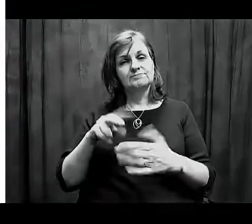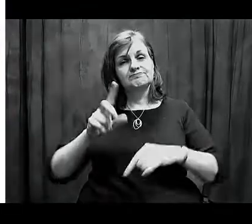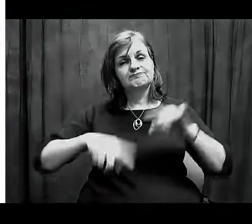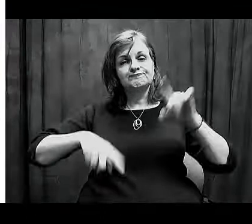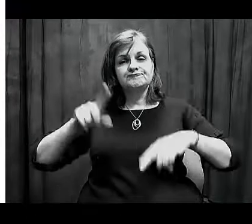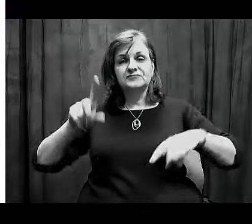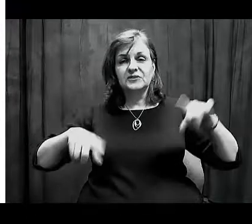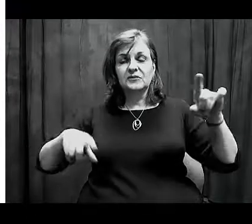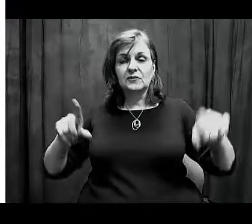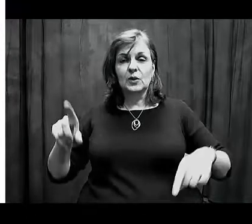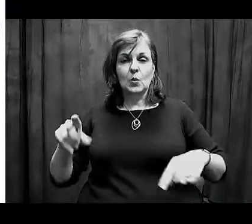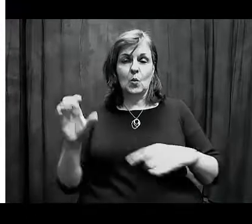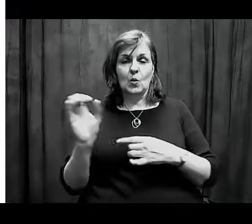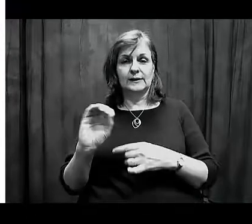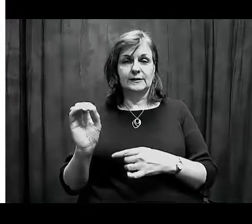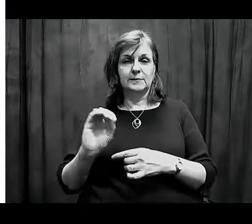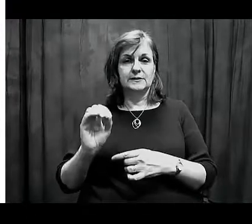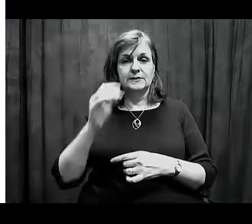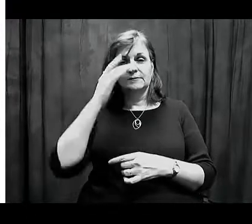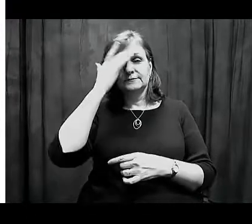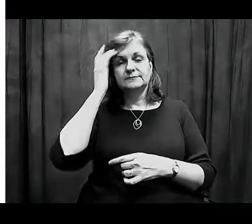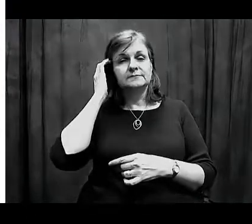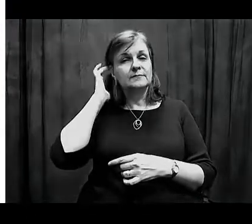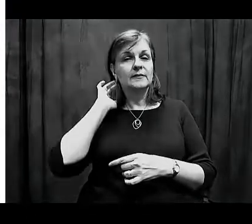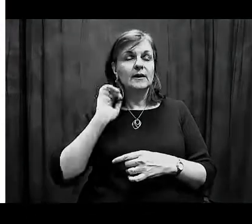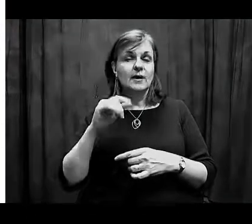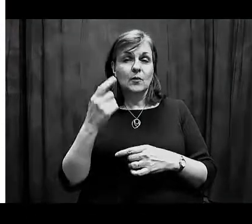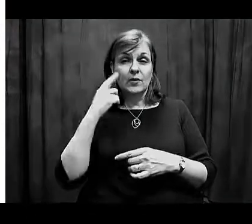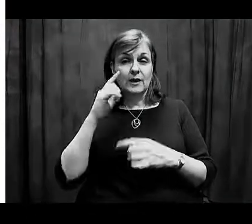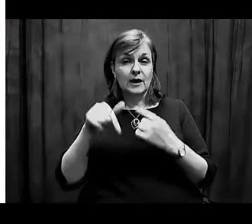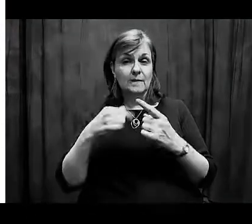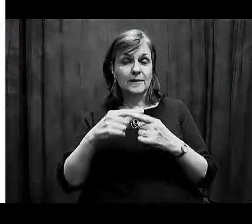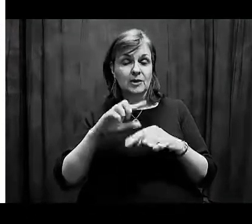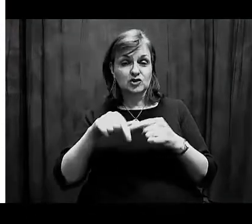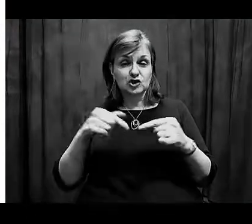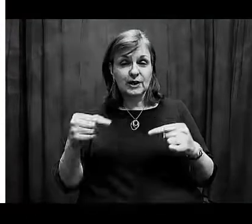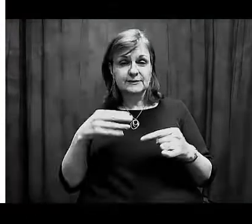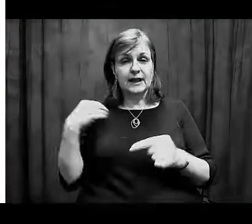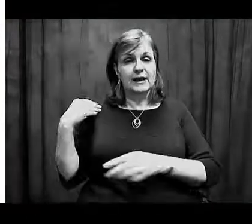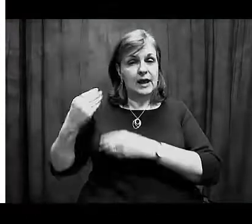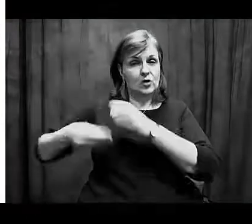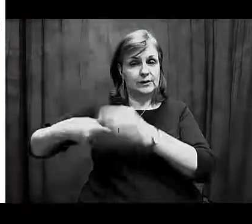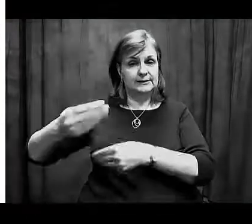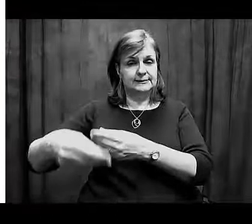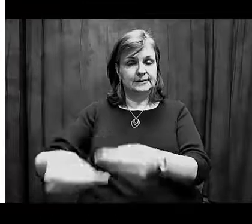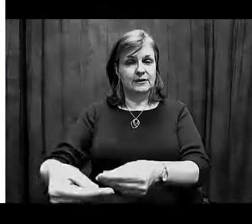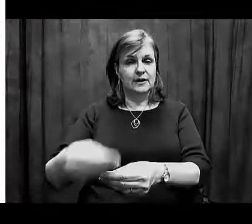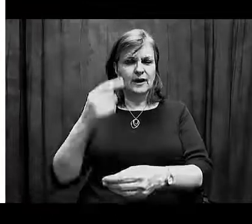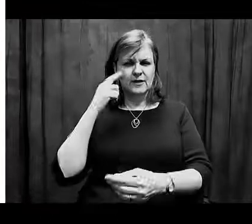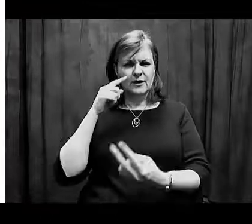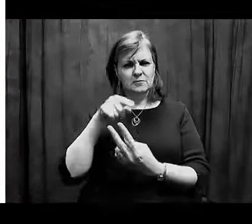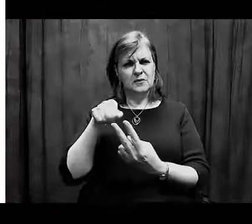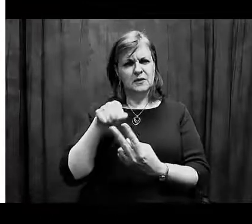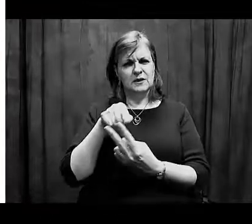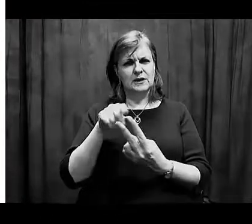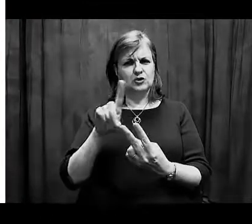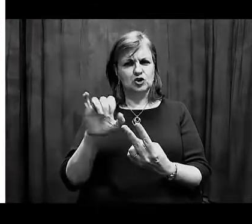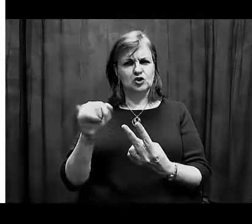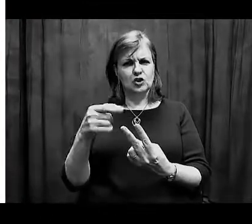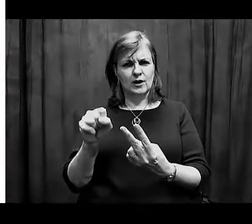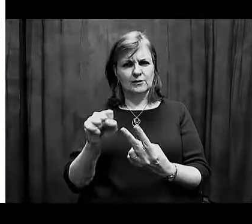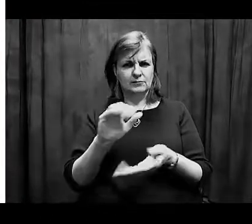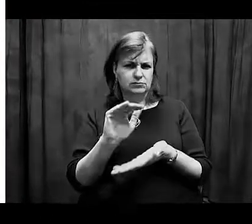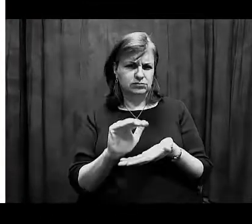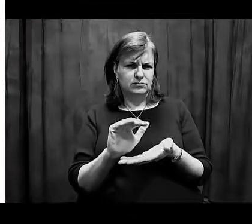can certainly look at some highly variable organisms when we think about genetics and inheritance. If we